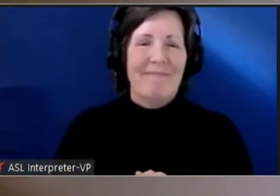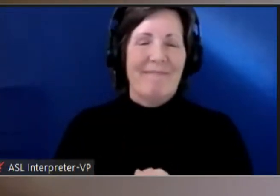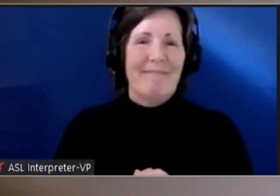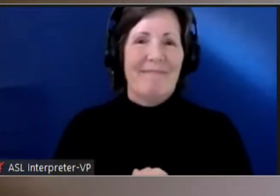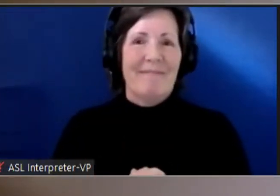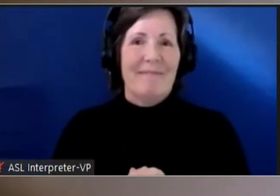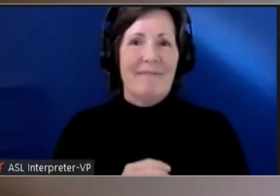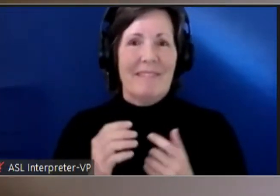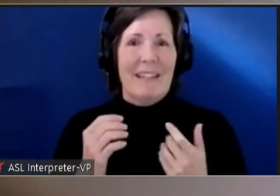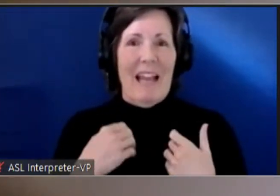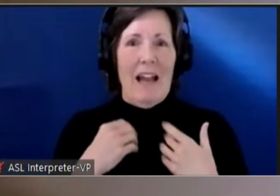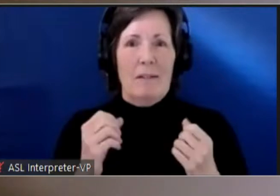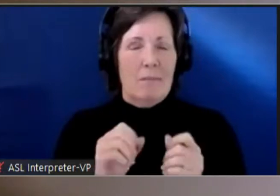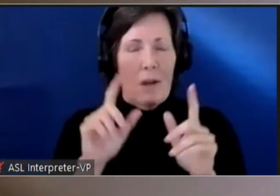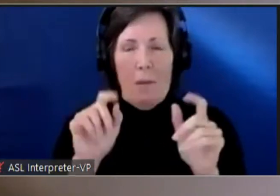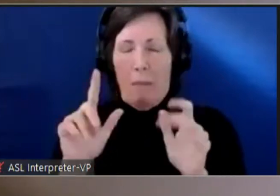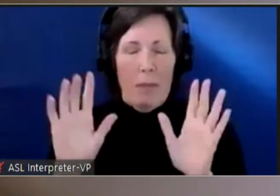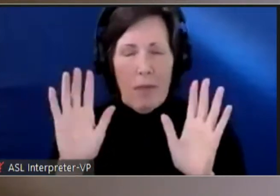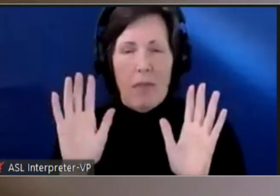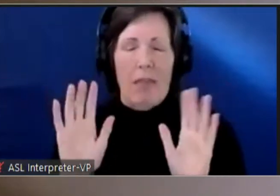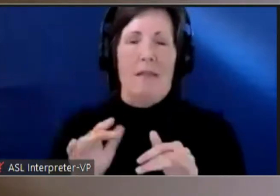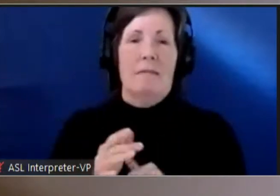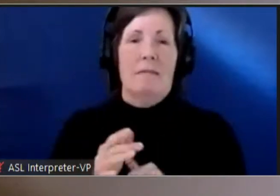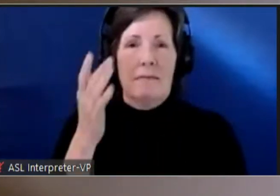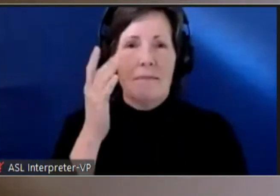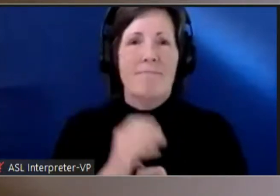Now I got a bunch of pop-ups.